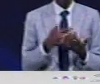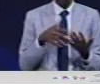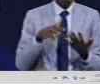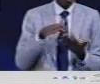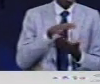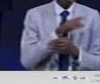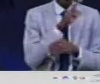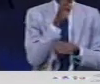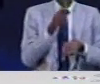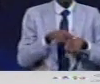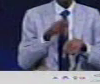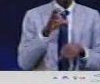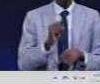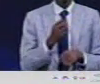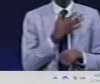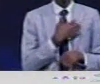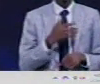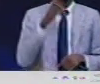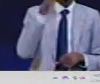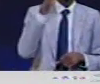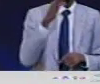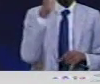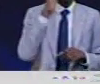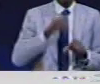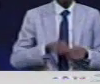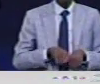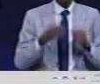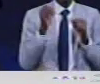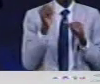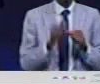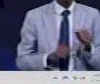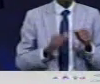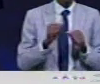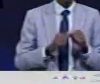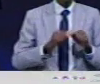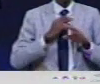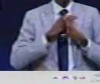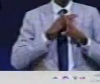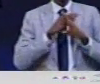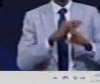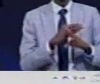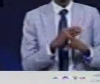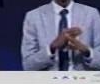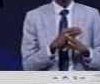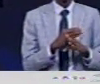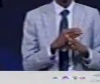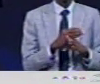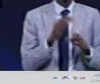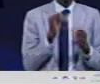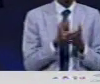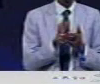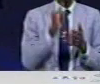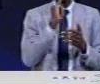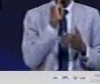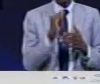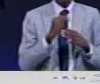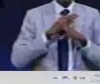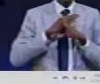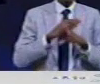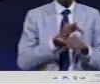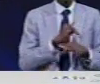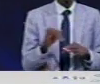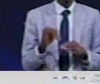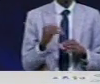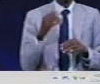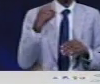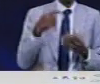barrier that is hindering gospel penetration in all nations. Because the desire of God that is